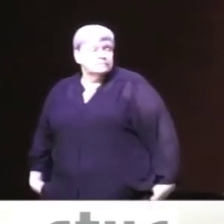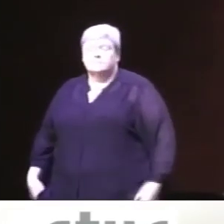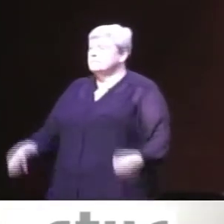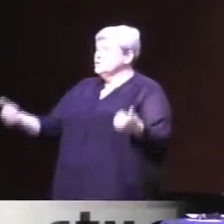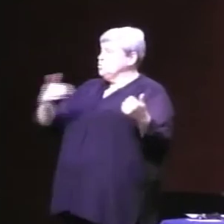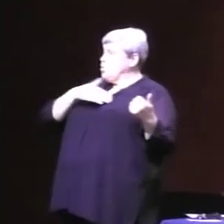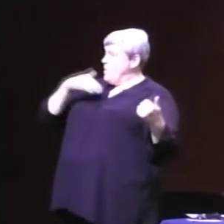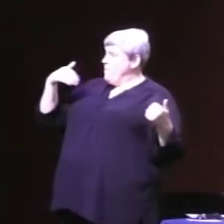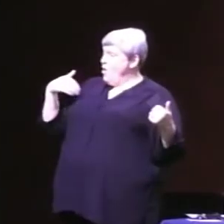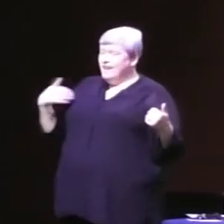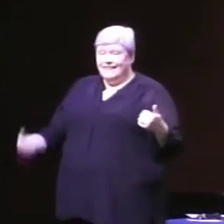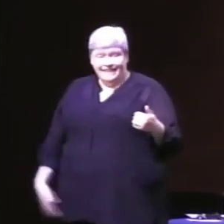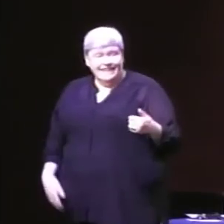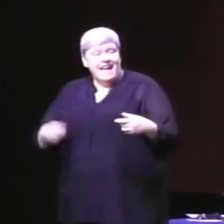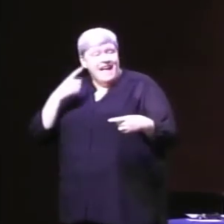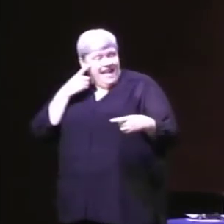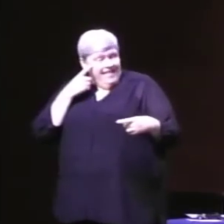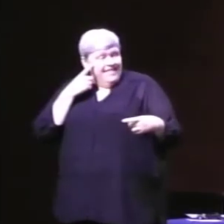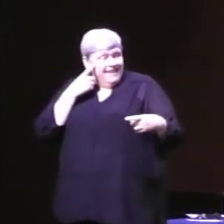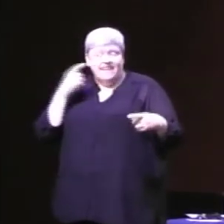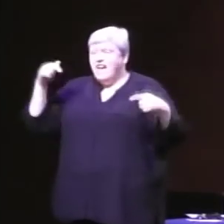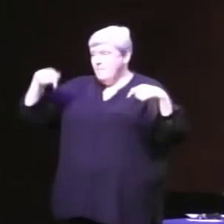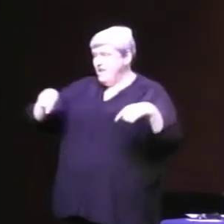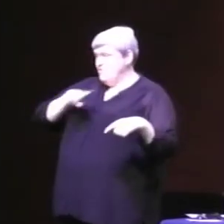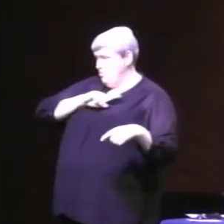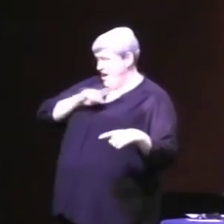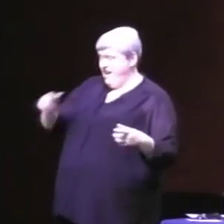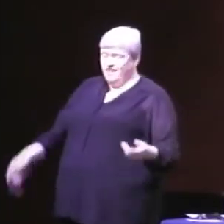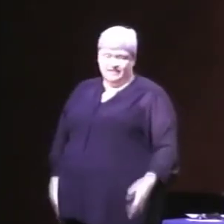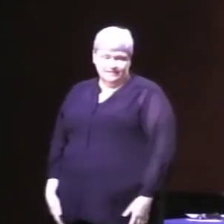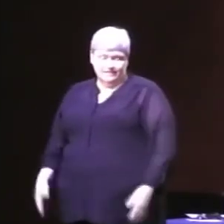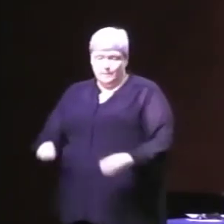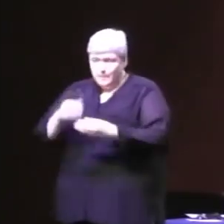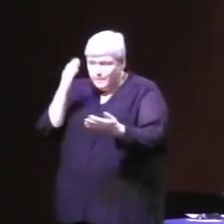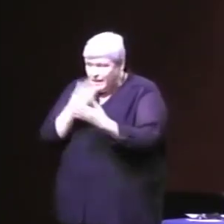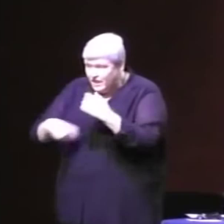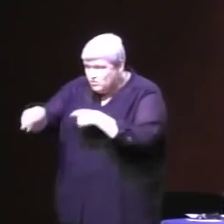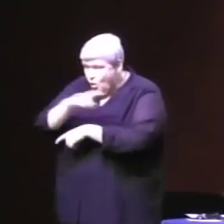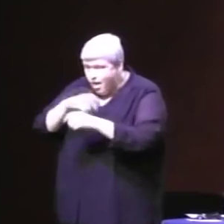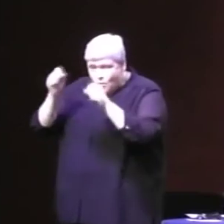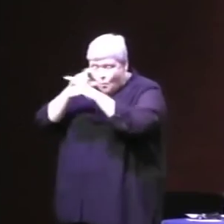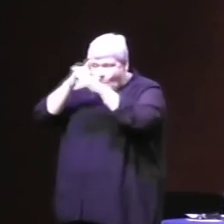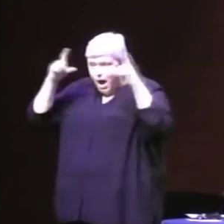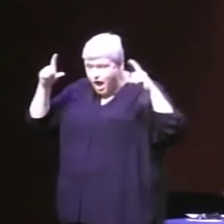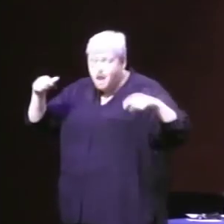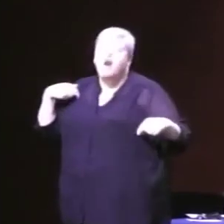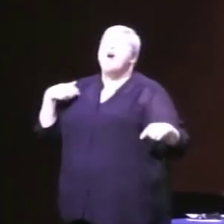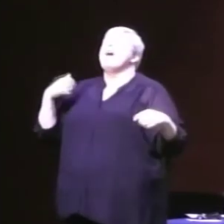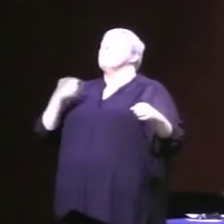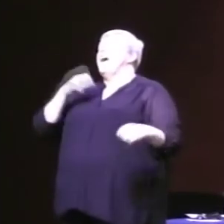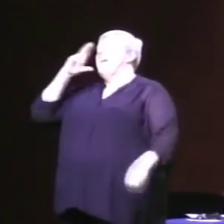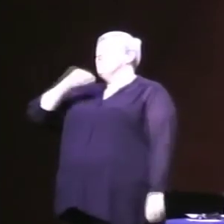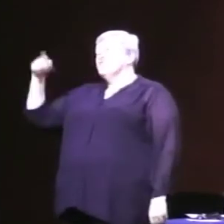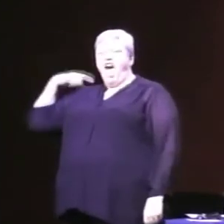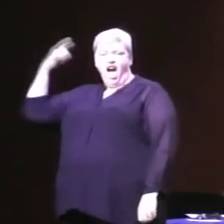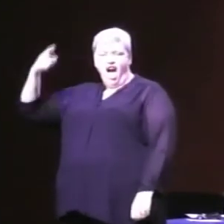Morning, Congress. I suspect that I was actually put on to move this either to make sure that everybody was awake or with my voice to get